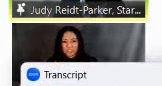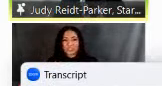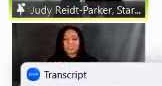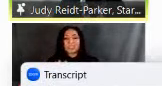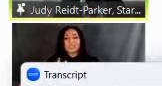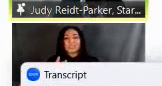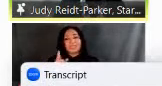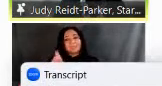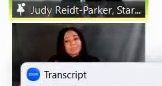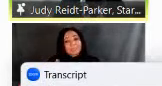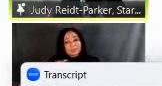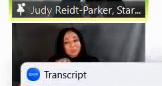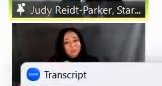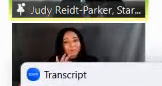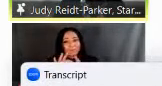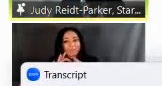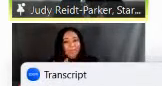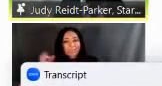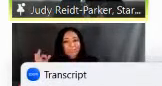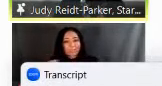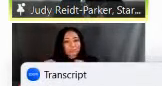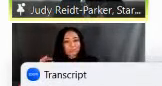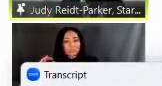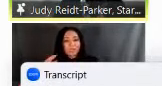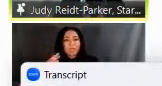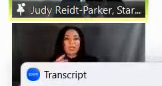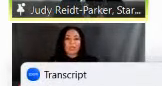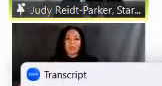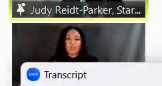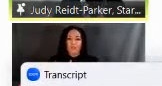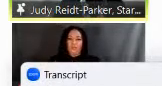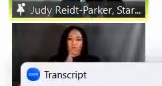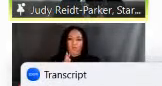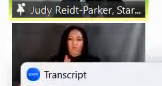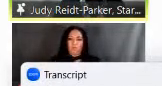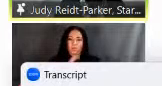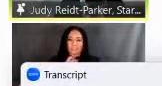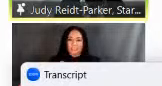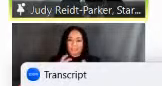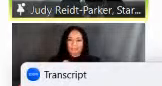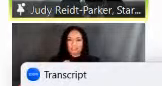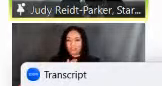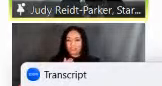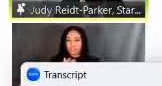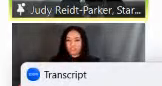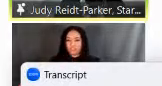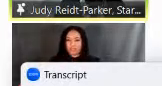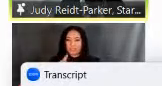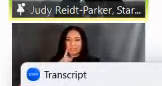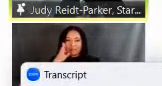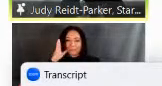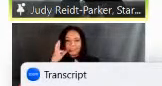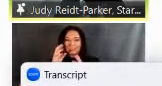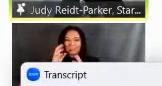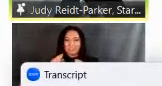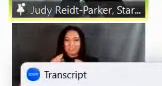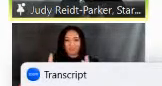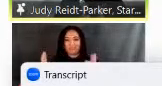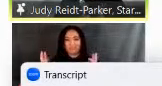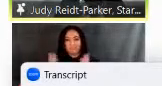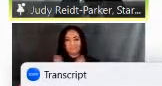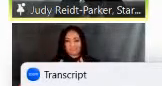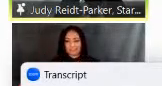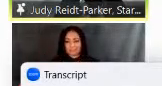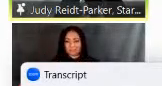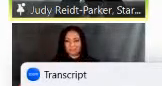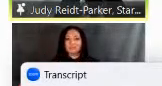include family input, with the results of the formal assessment shared with the family during parent-teacher conferences. Additionally, the cumulative assessment